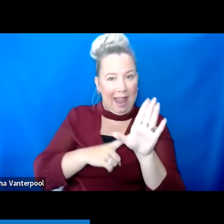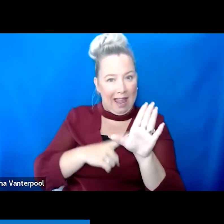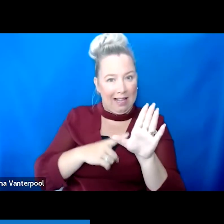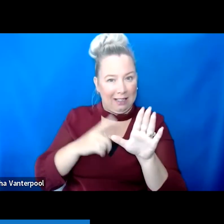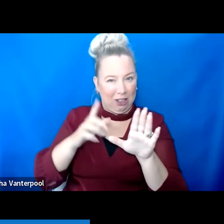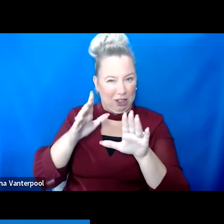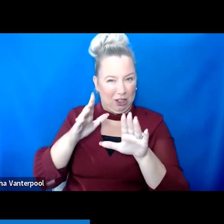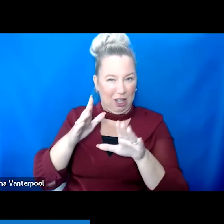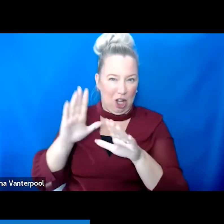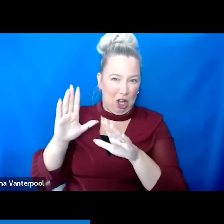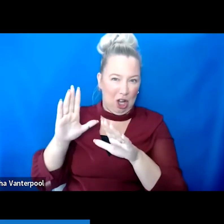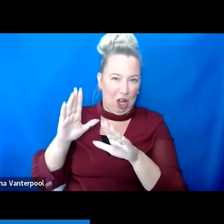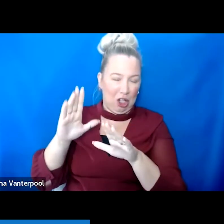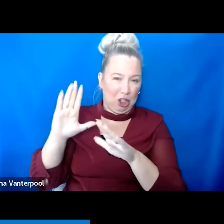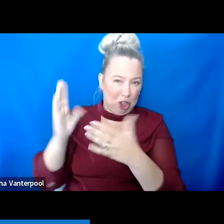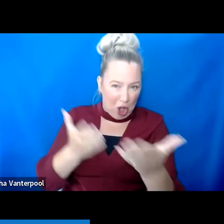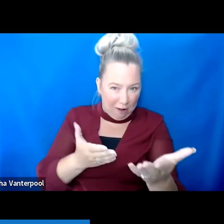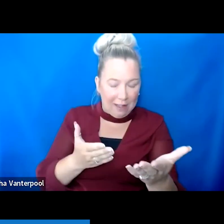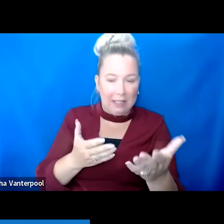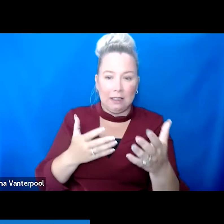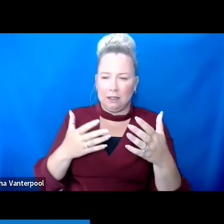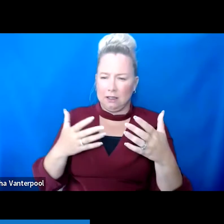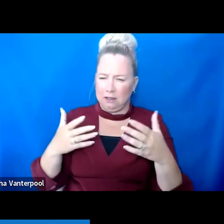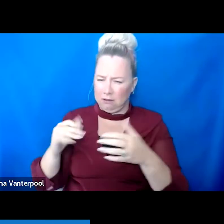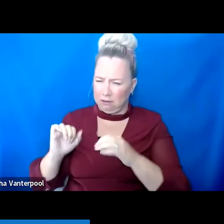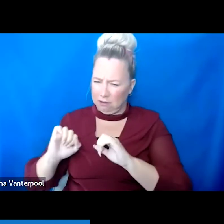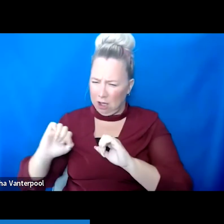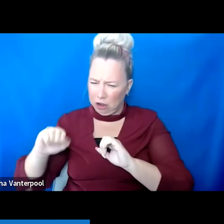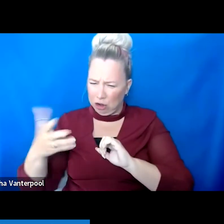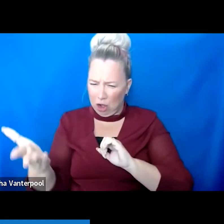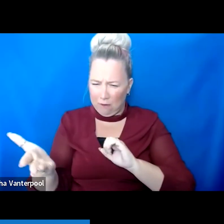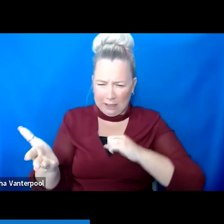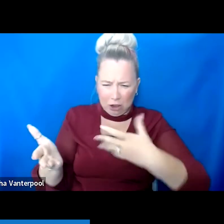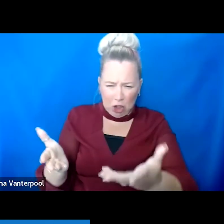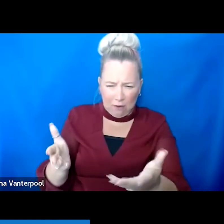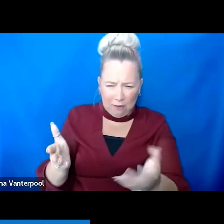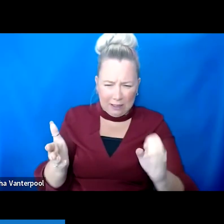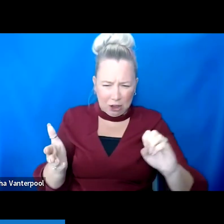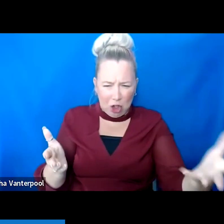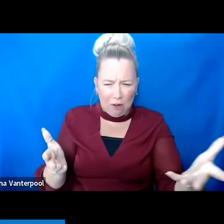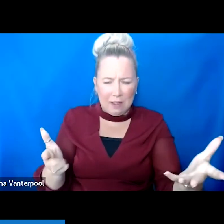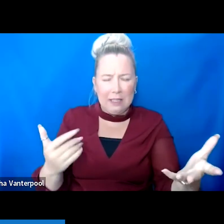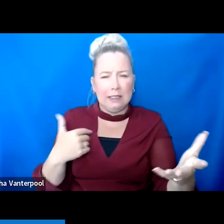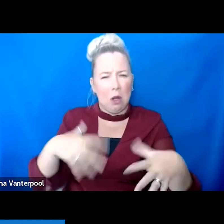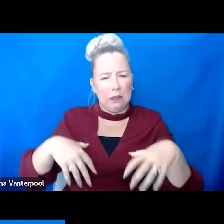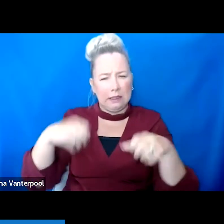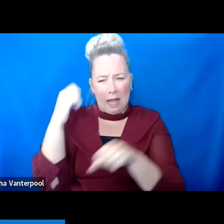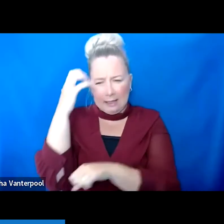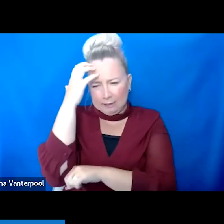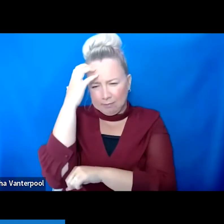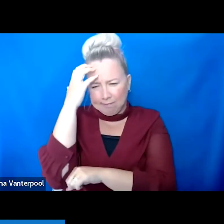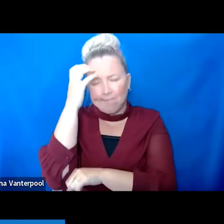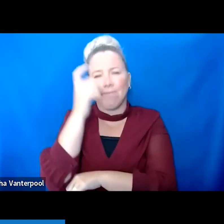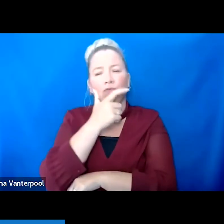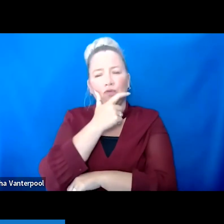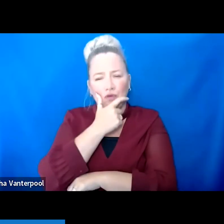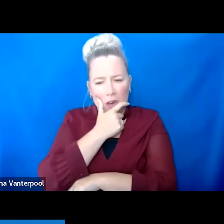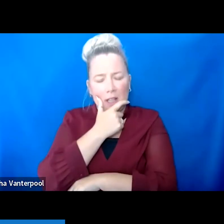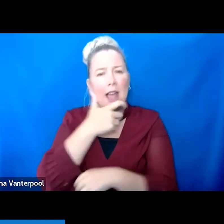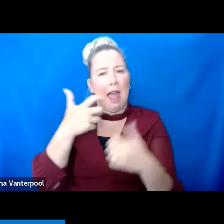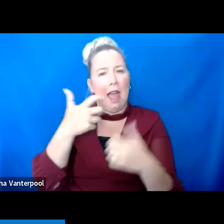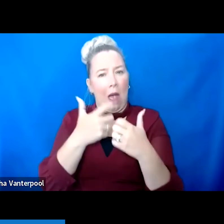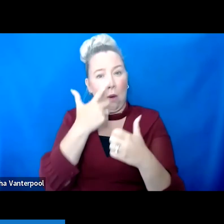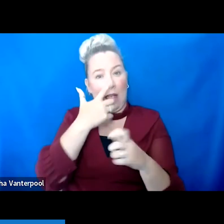really good time for us to start this process and really think about how we